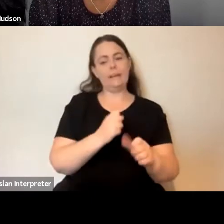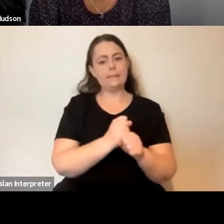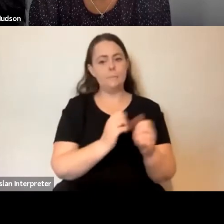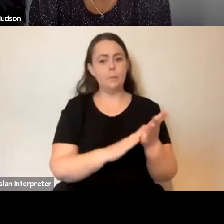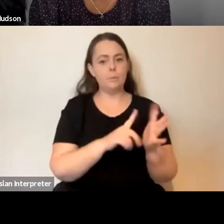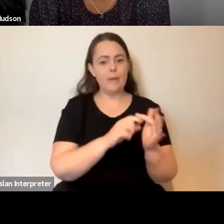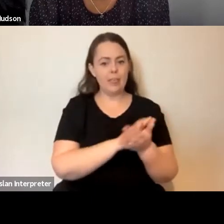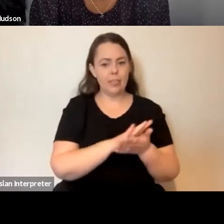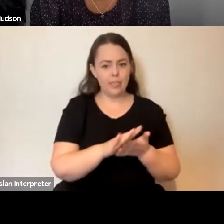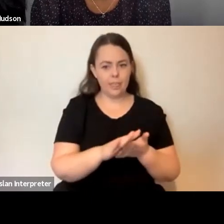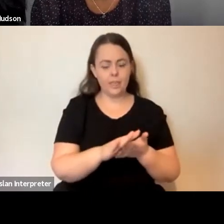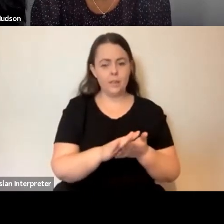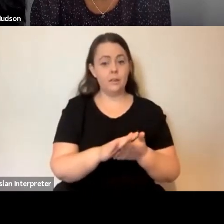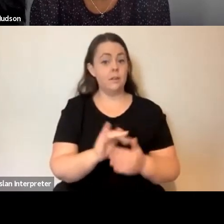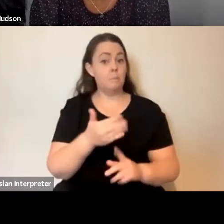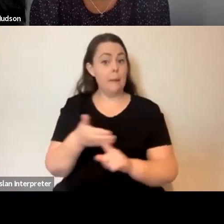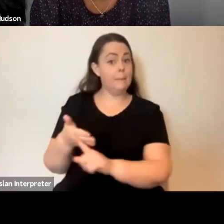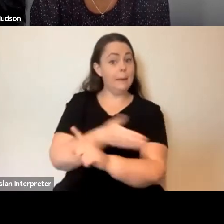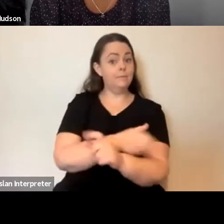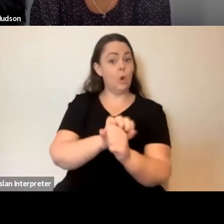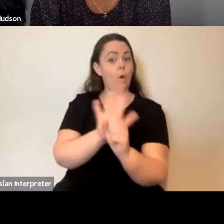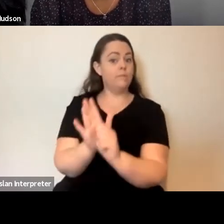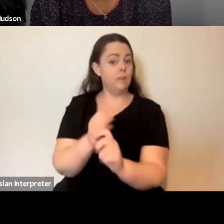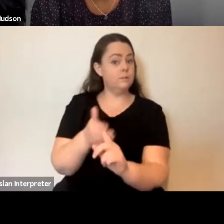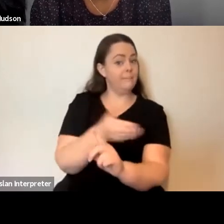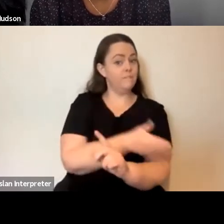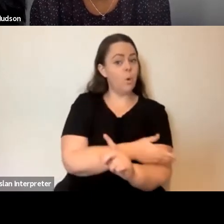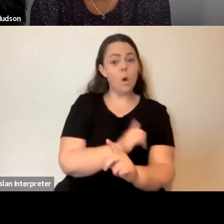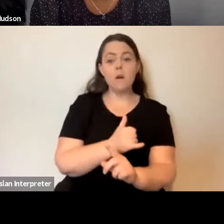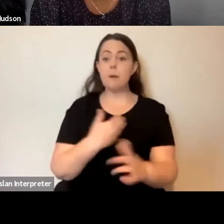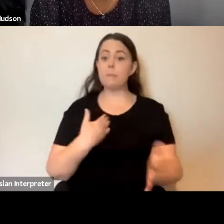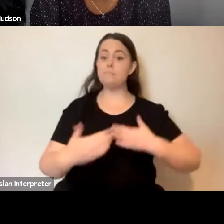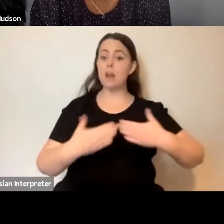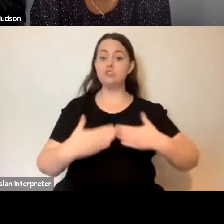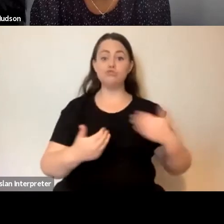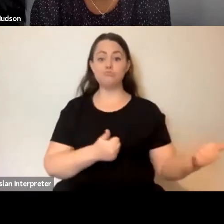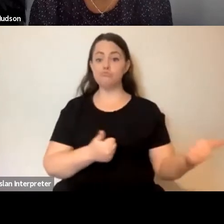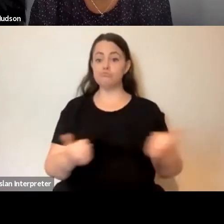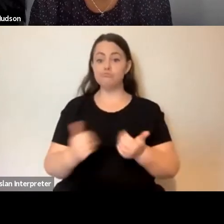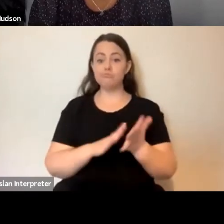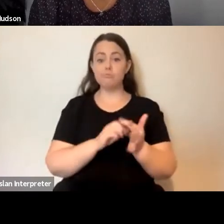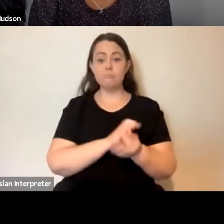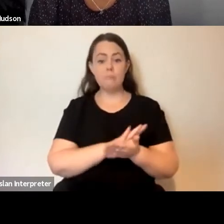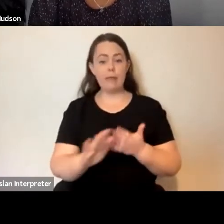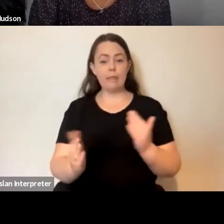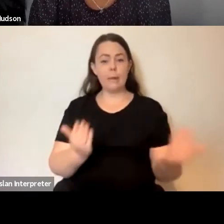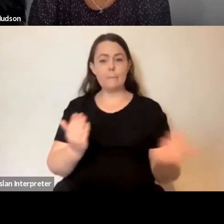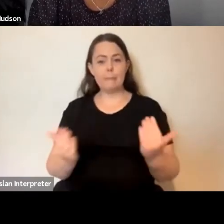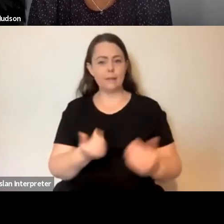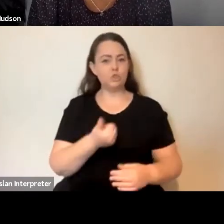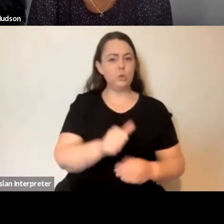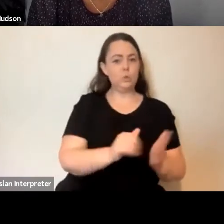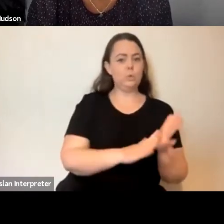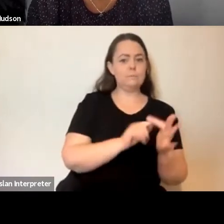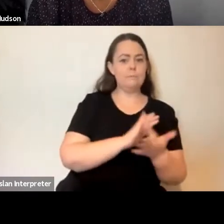perhaps pre-lockdown experience, they might have managed quite well in terms of the balance within their own lives. So they